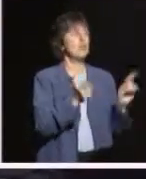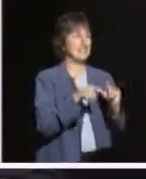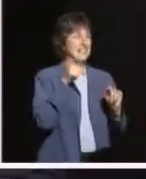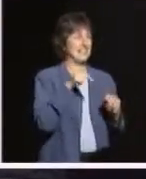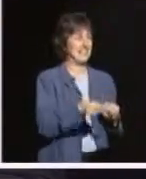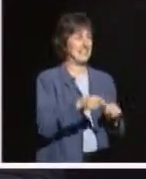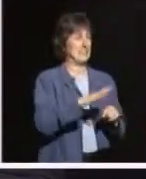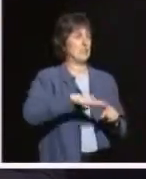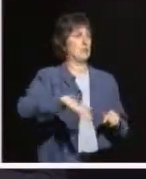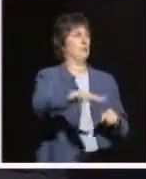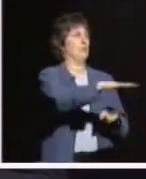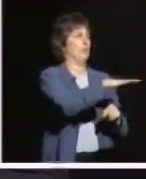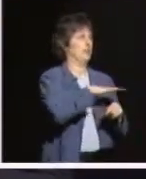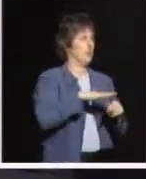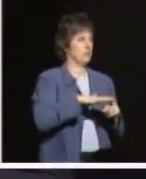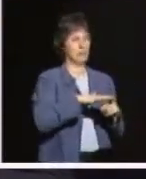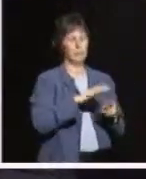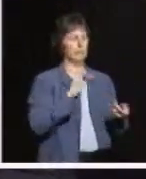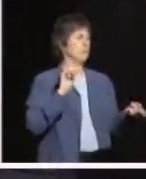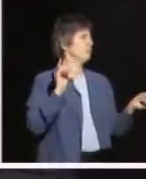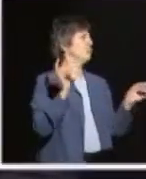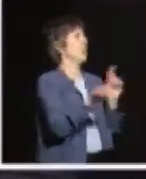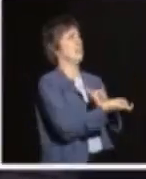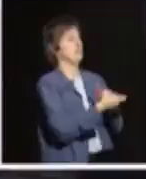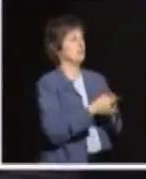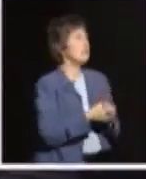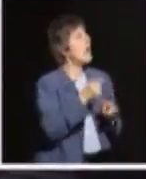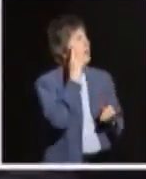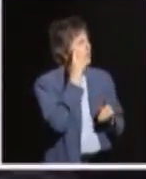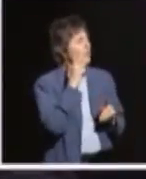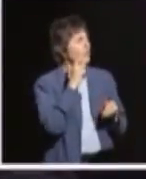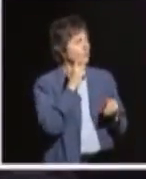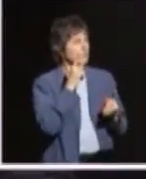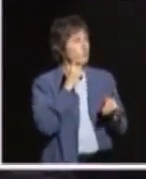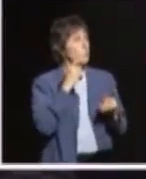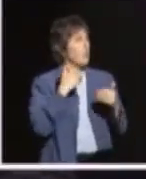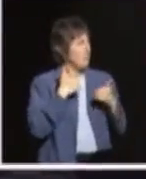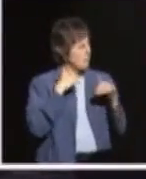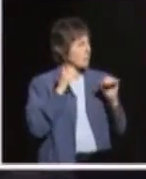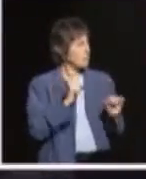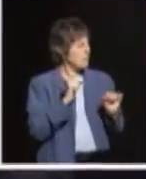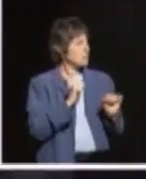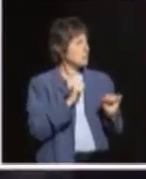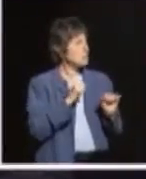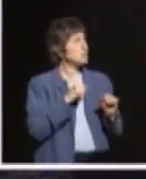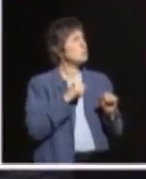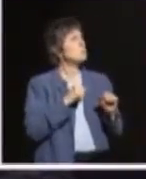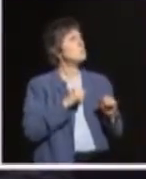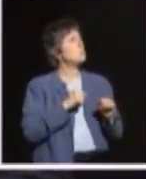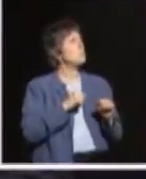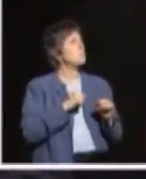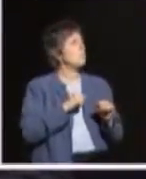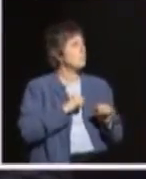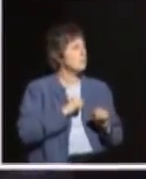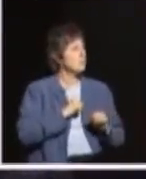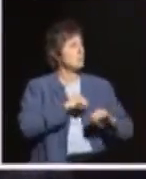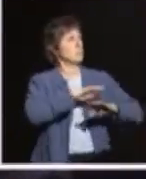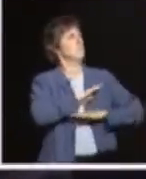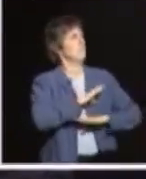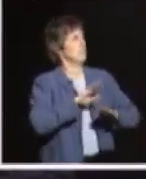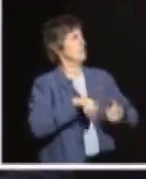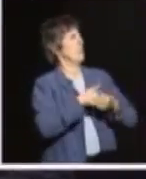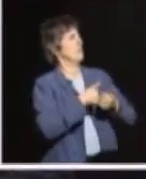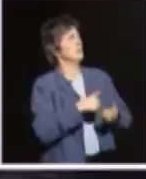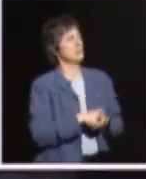this country around. And I do believe we have the capacity to meet these challenges, but only if we work together. We cannot afford